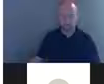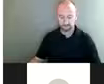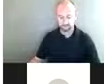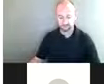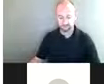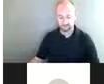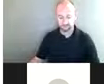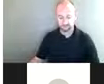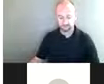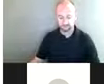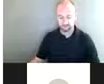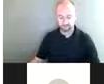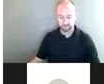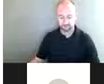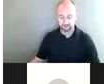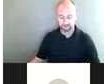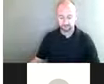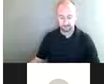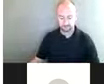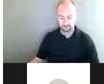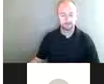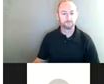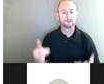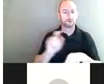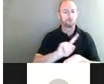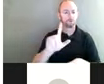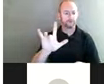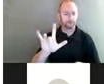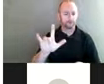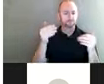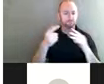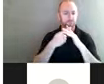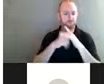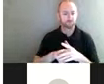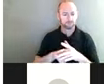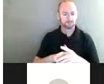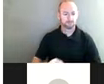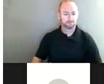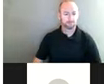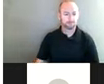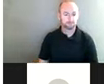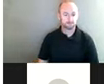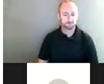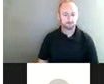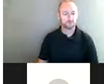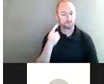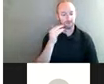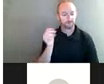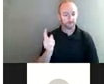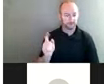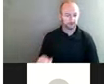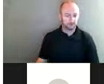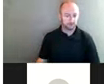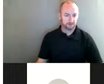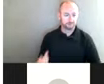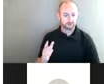just walked back in with my espresso, so I'm ready to go. Oh, yeah, right. It was break time. So. Or at least the next 15 minutes, and then I may